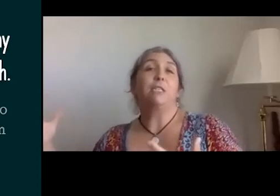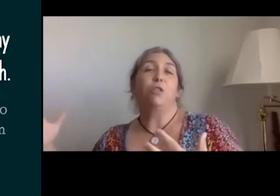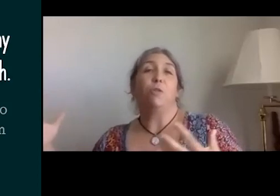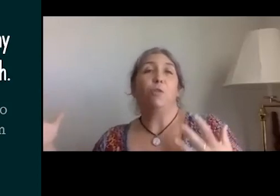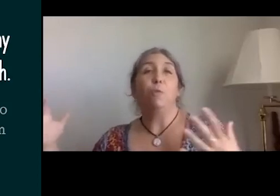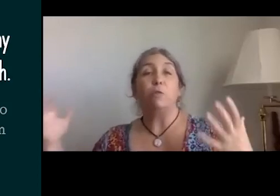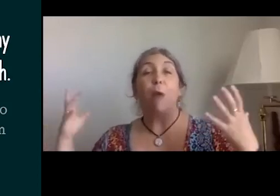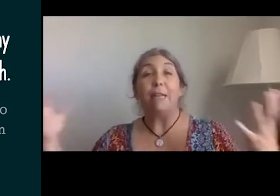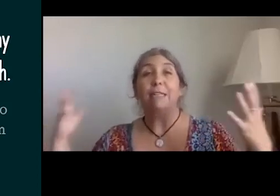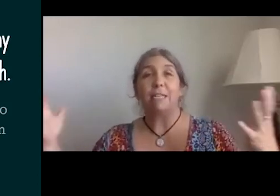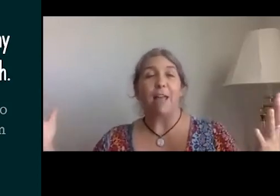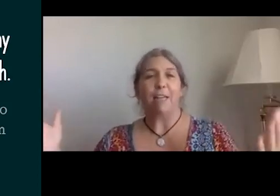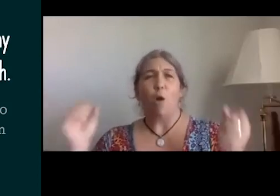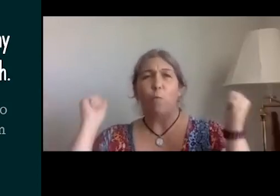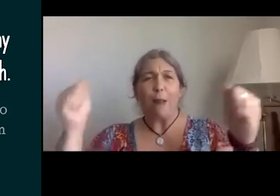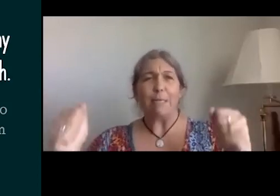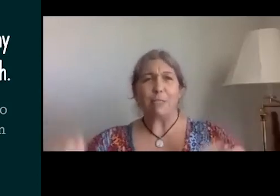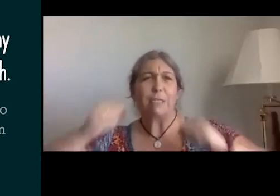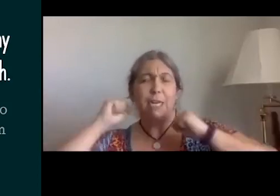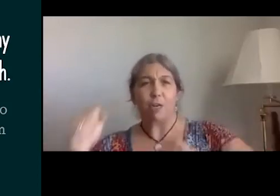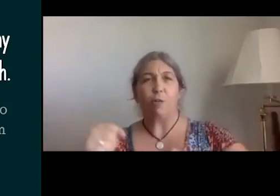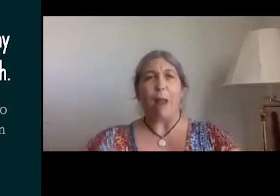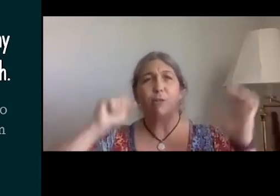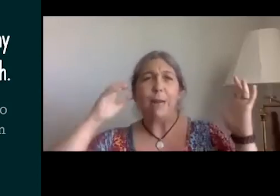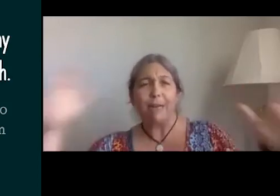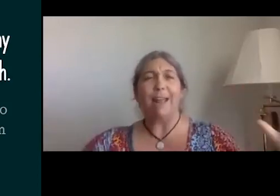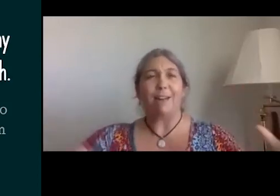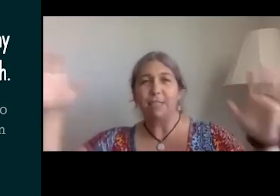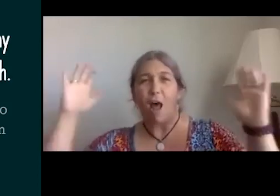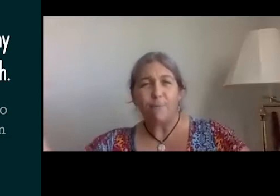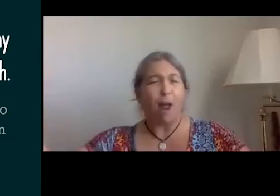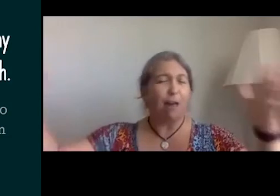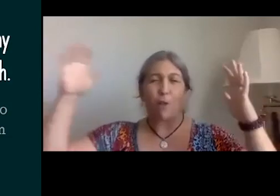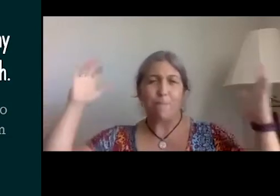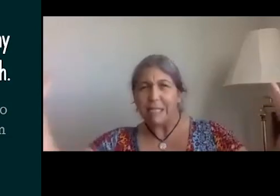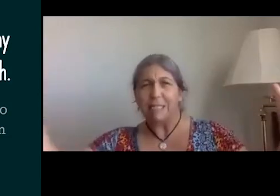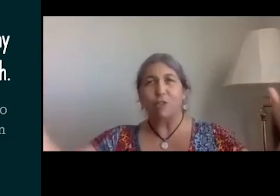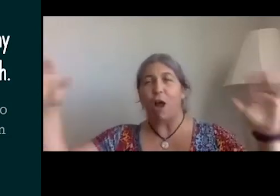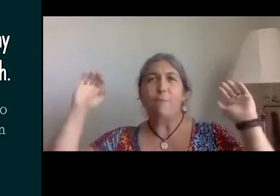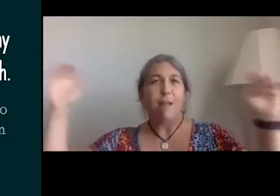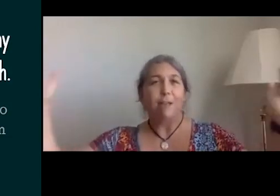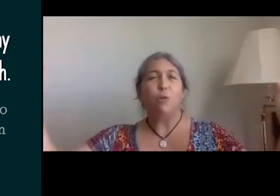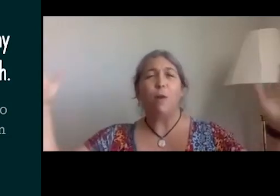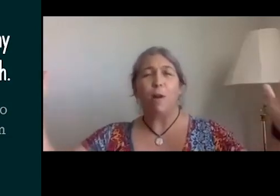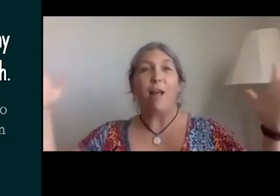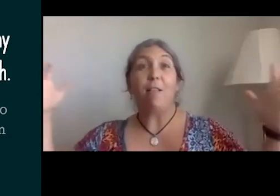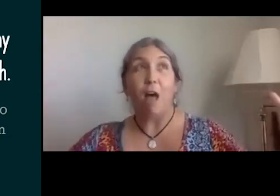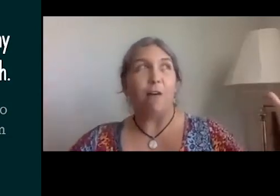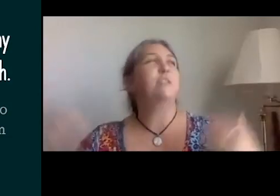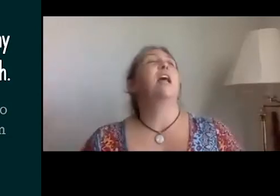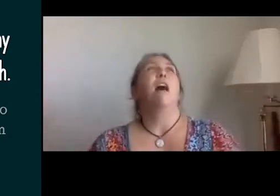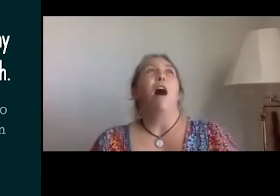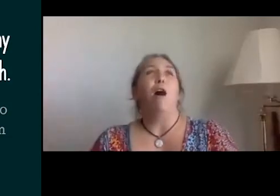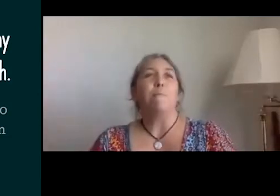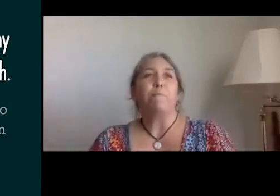PhD student who was ready to like write my dissertation and graduate and get a top-notch, amazing job doing what I